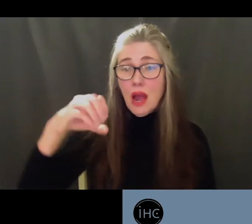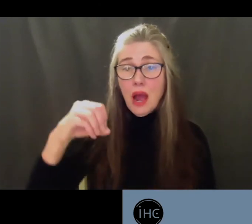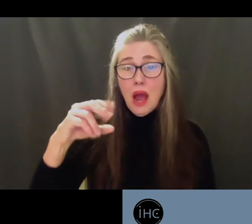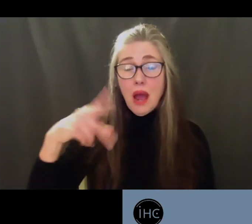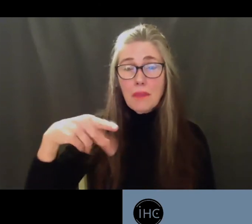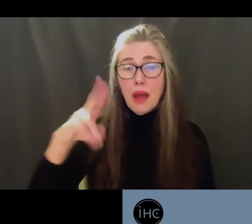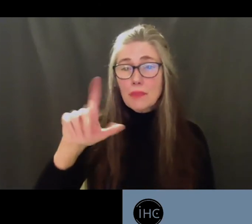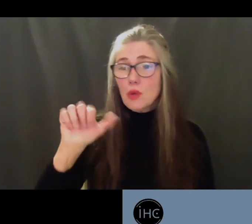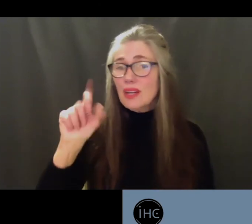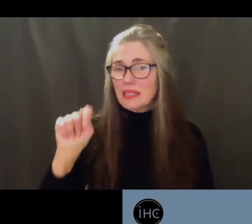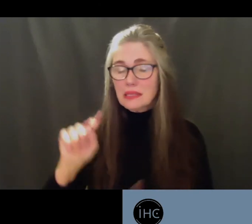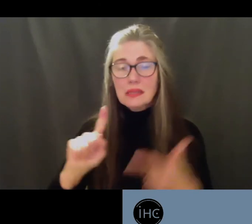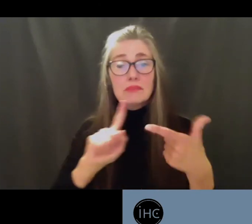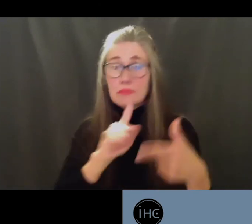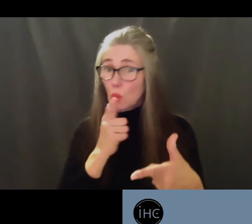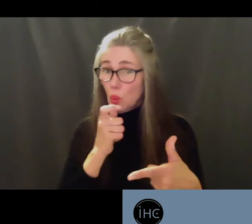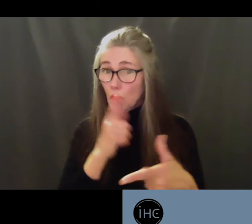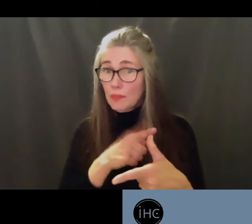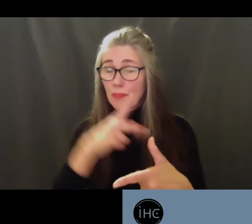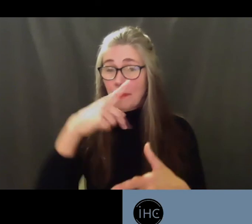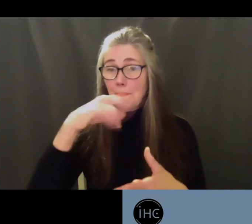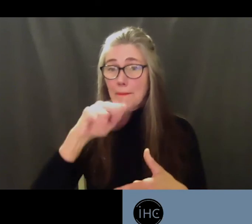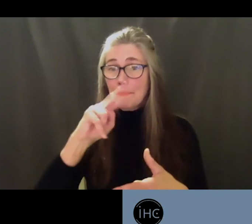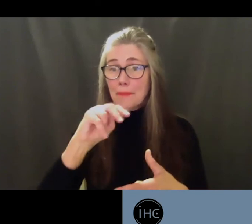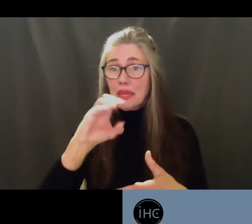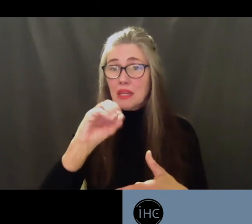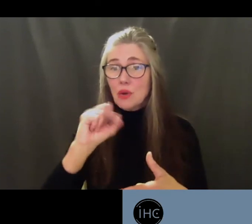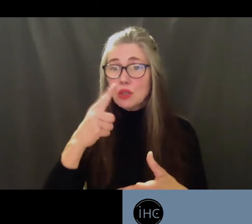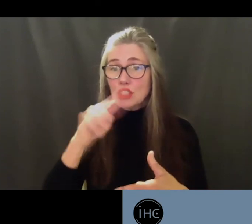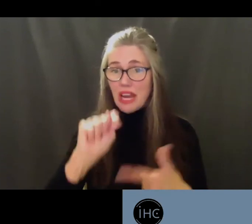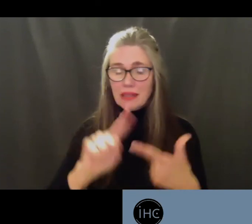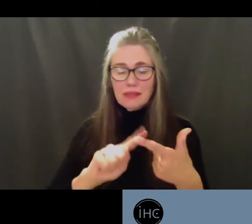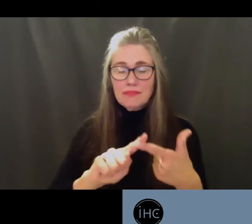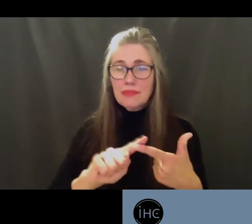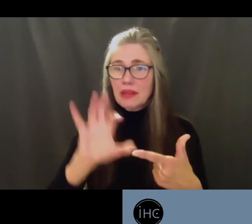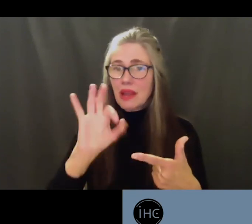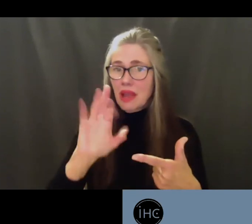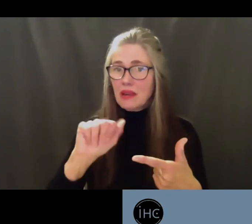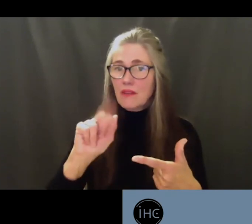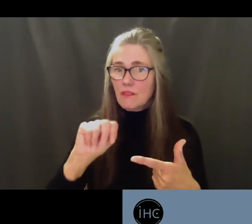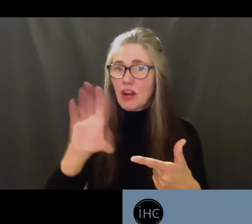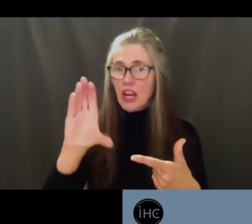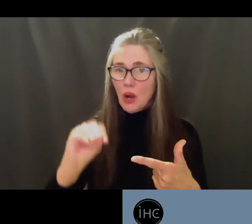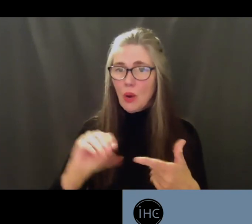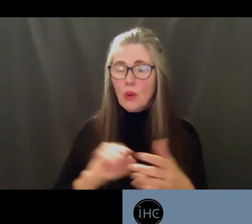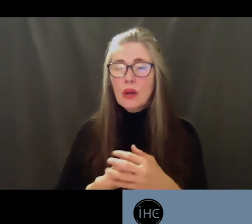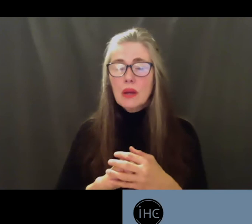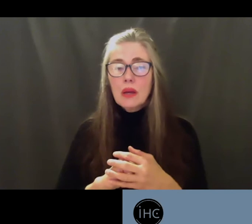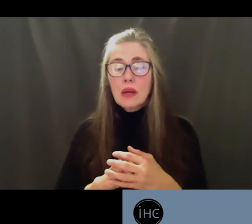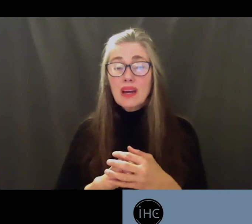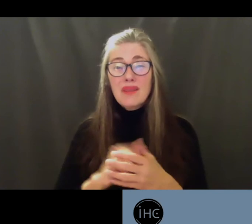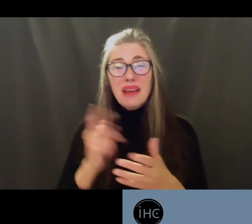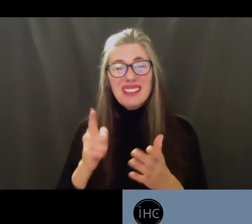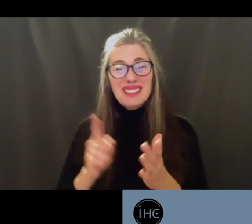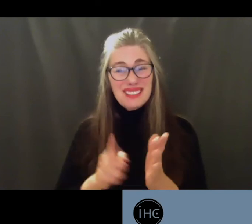not populists. There's like a different tradition. So I think that I see some